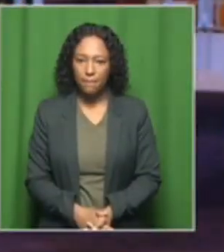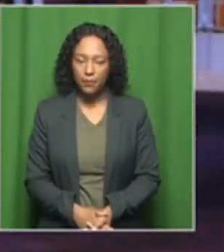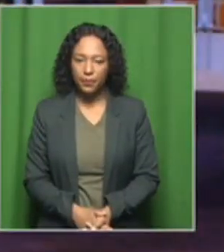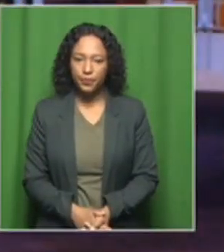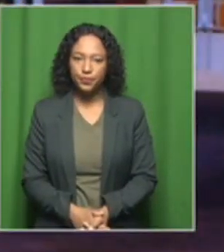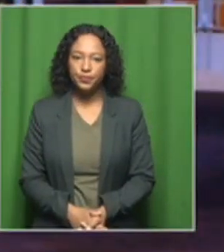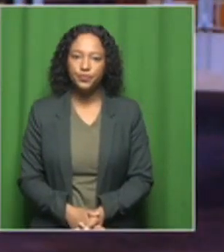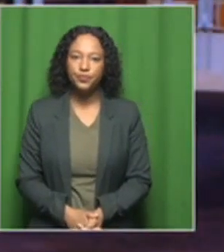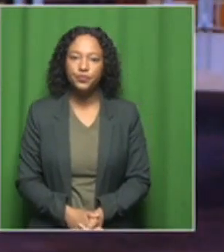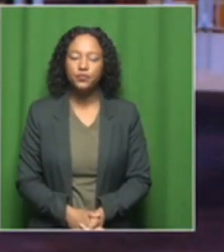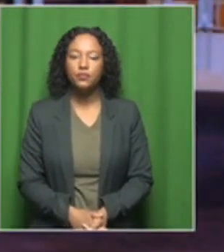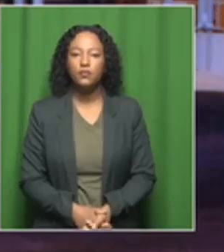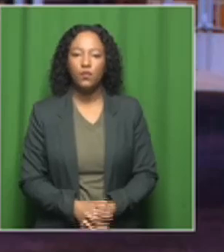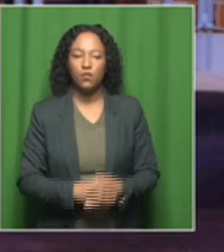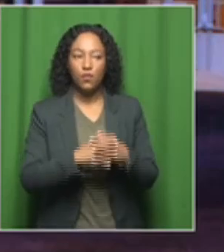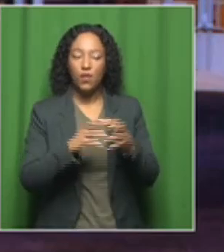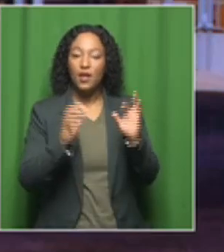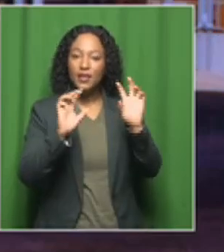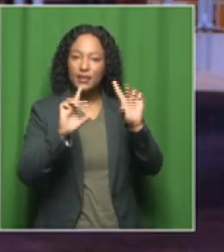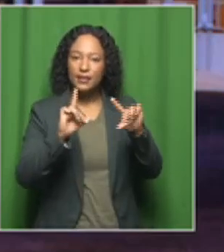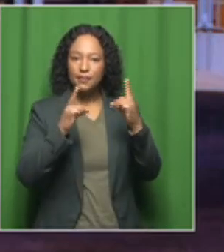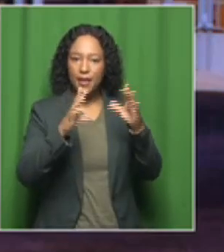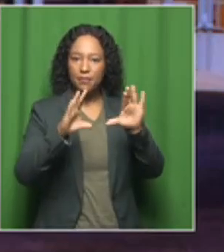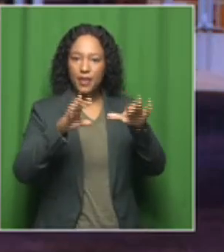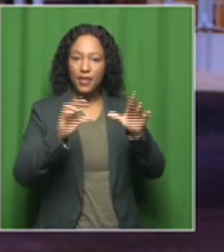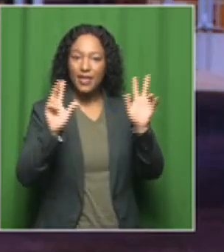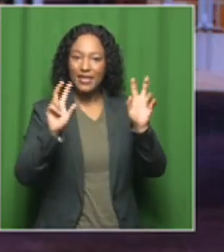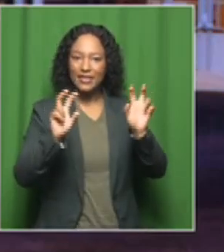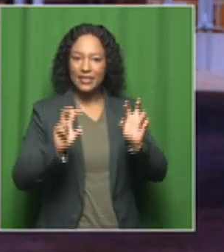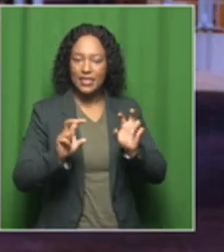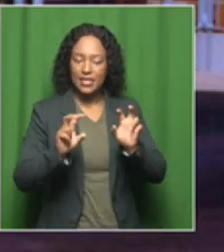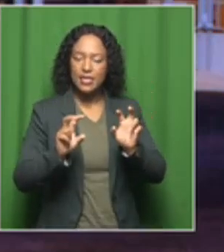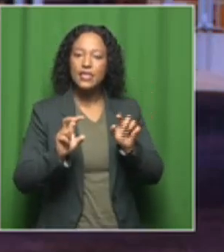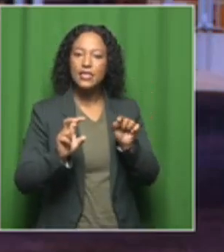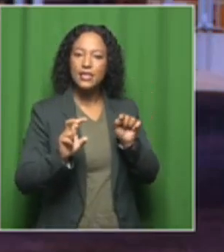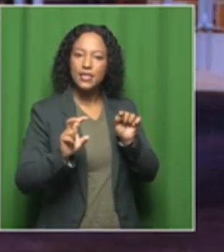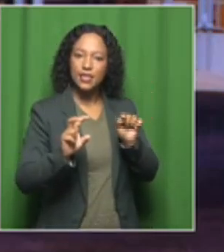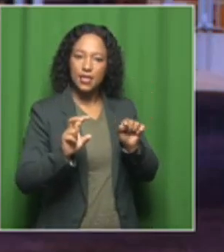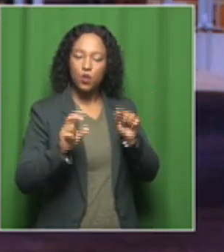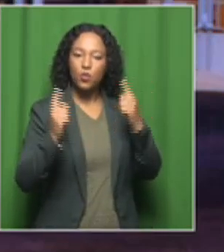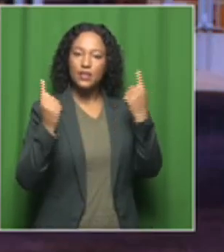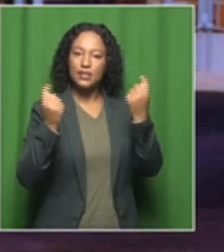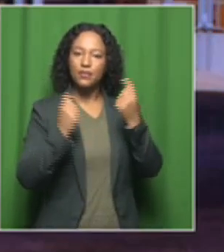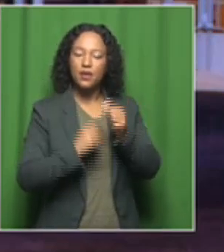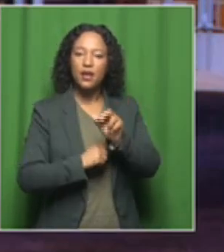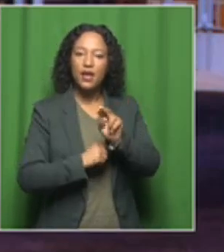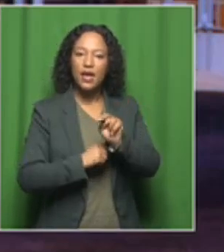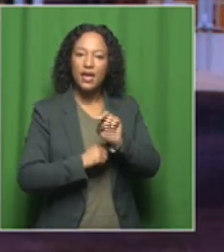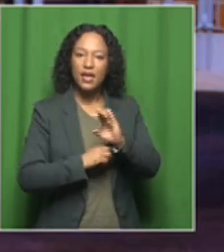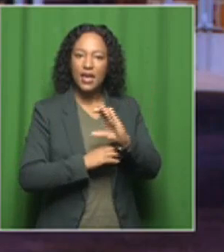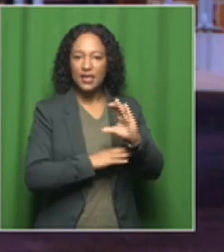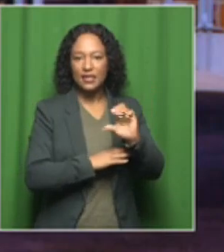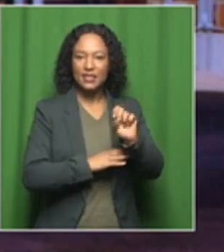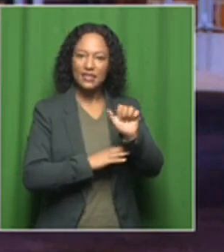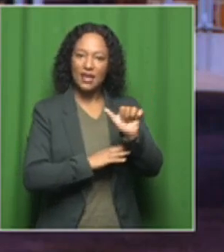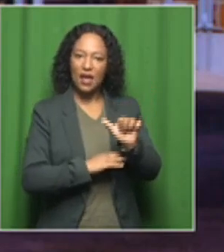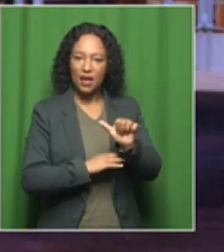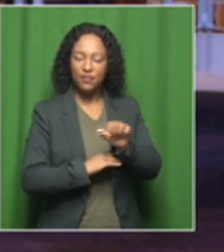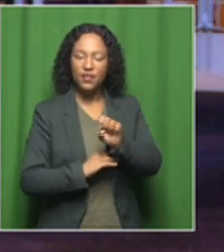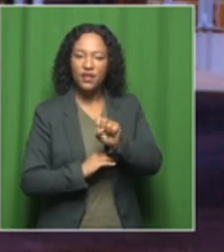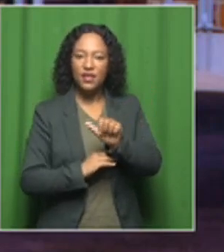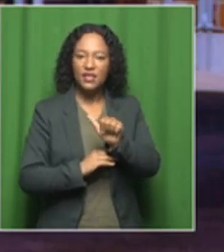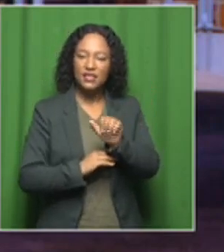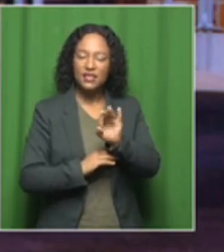Ministry of Electricity and Energy will mark the 60th anniversary of NECSA, Safari 1 or SA Fundamental Atomic